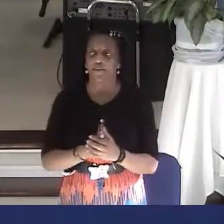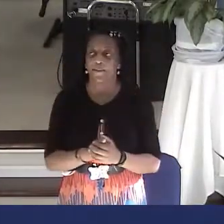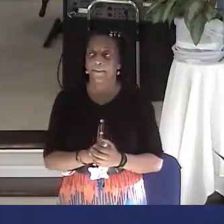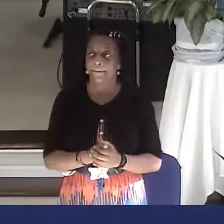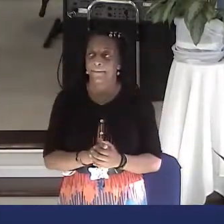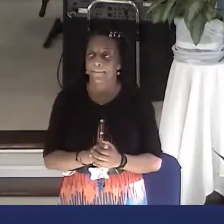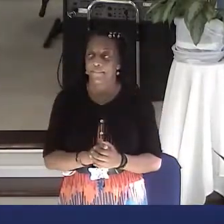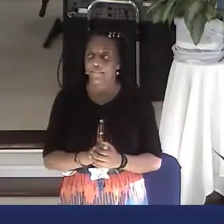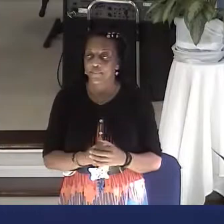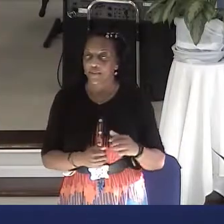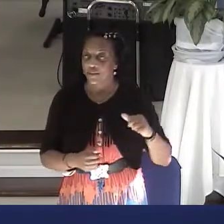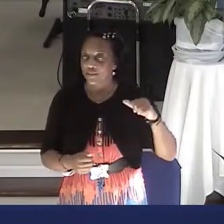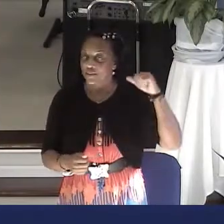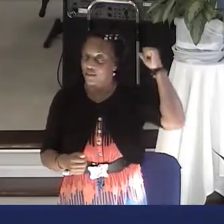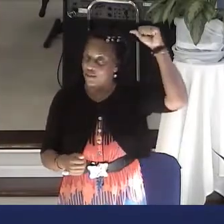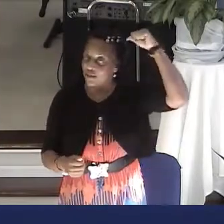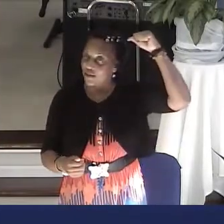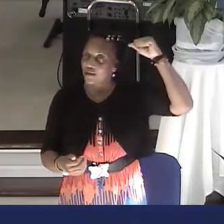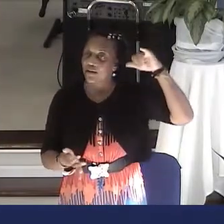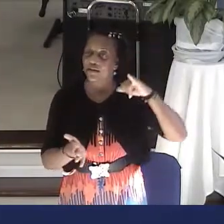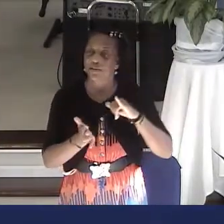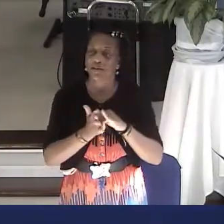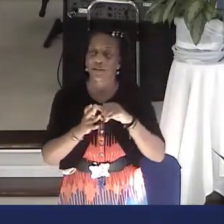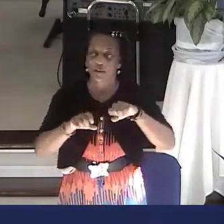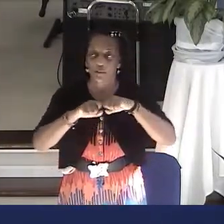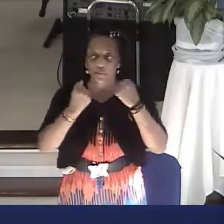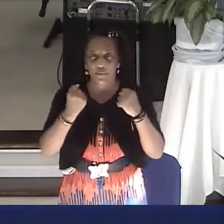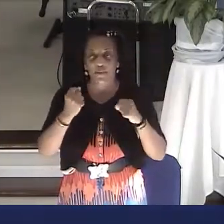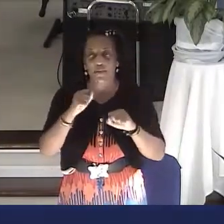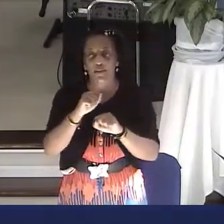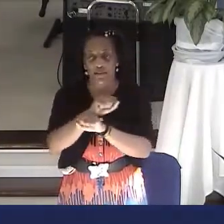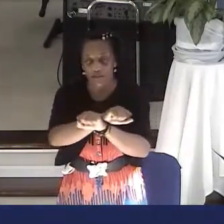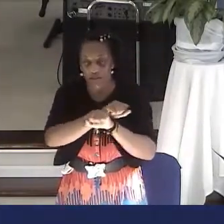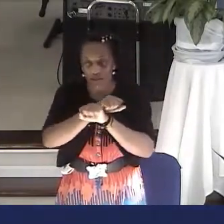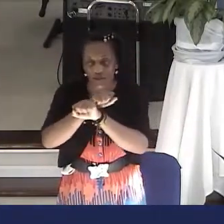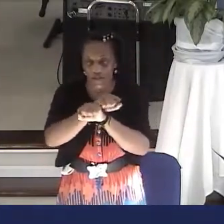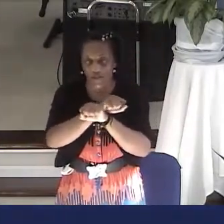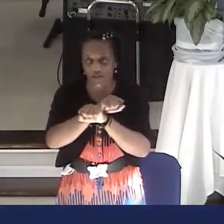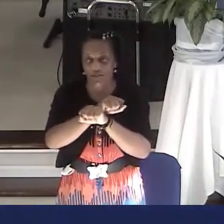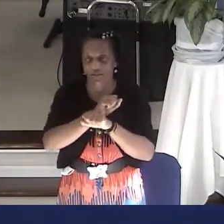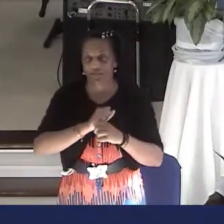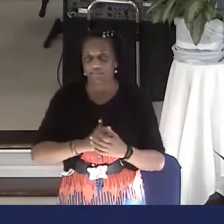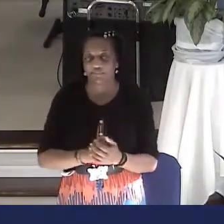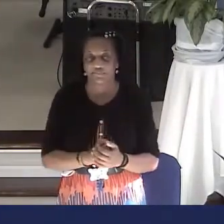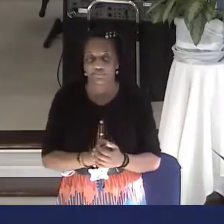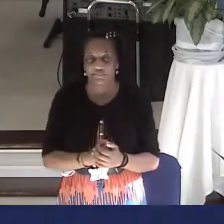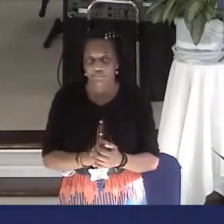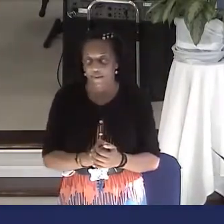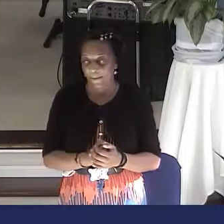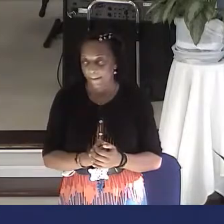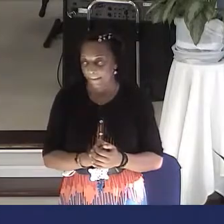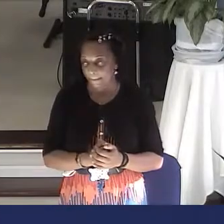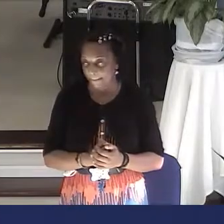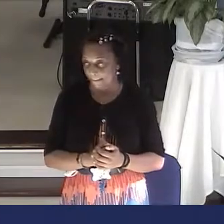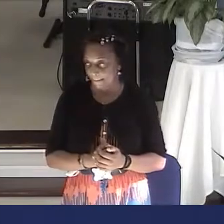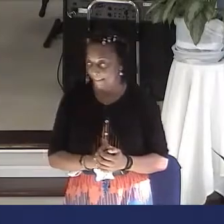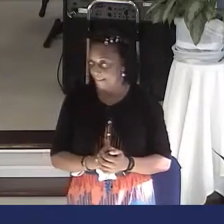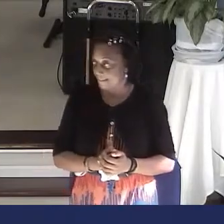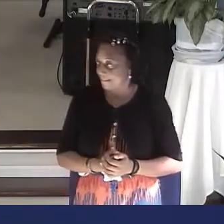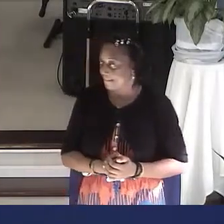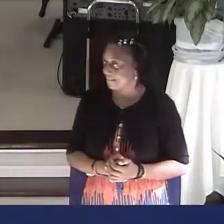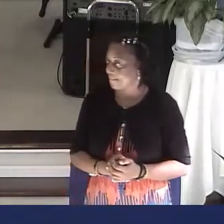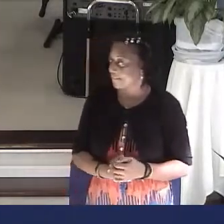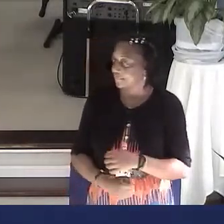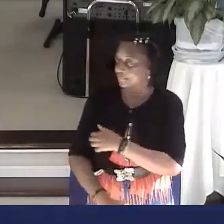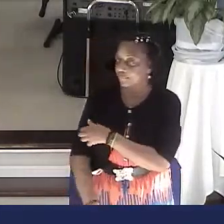we're here to give him worship. The worship that we're here to give him this morning has been preordained. We have to give him. We're not going back home